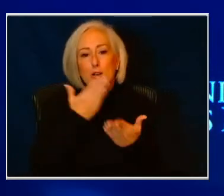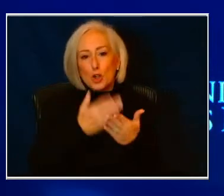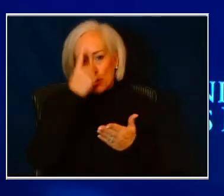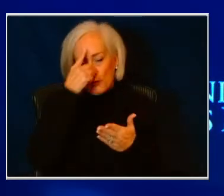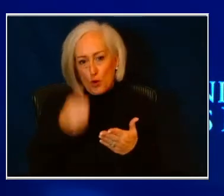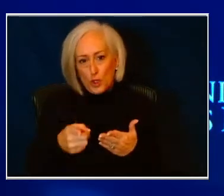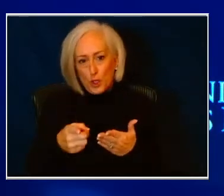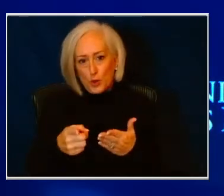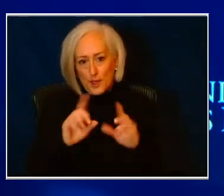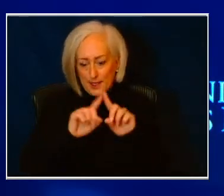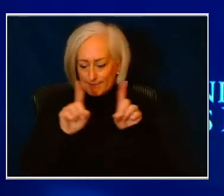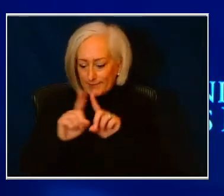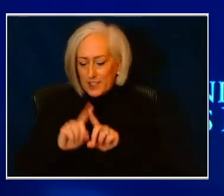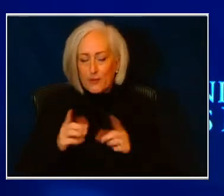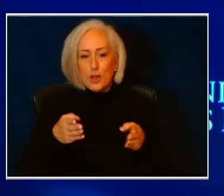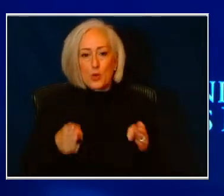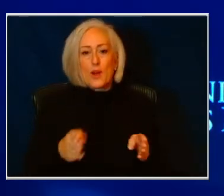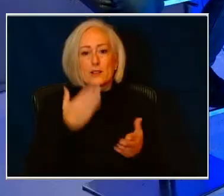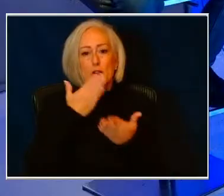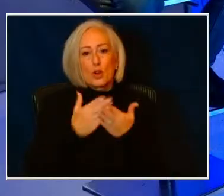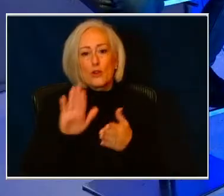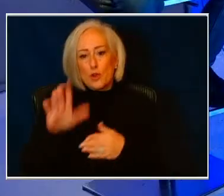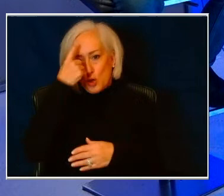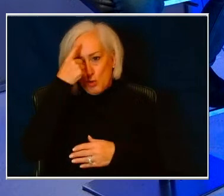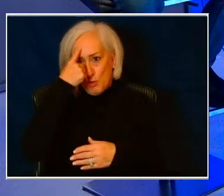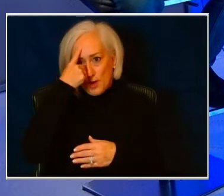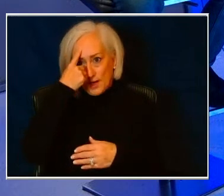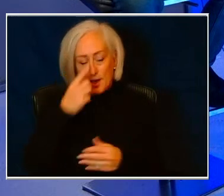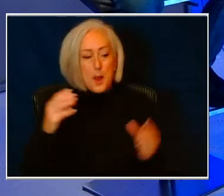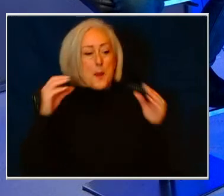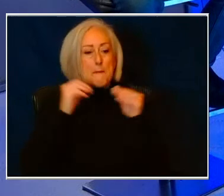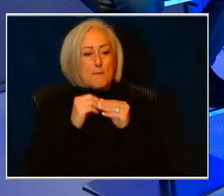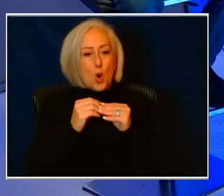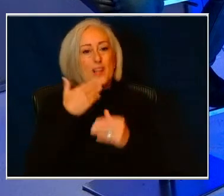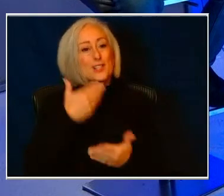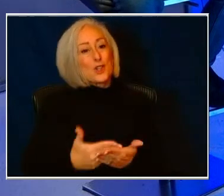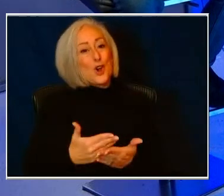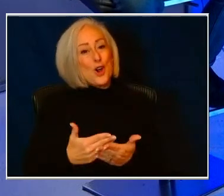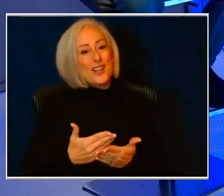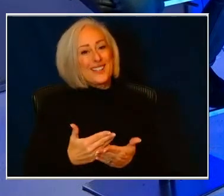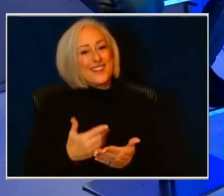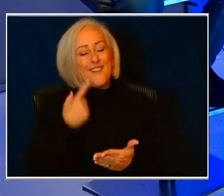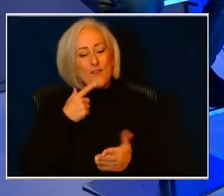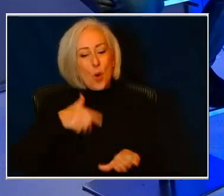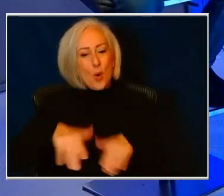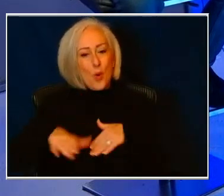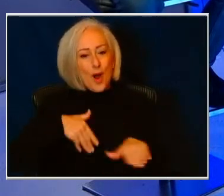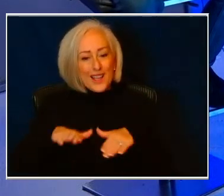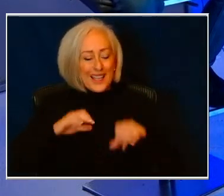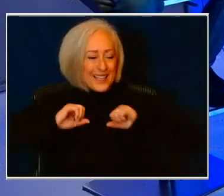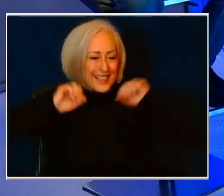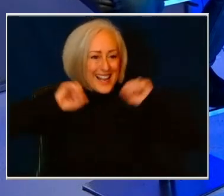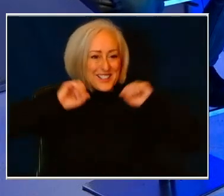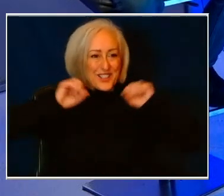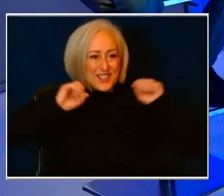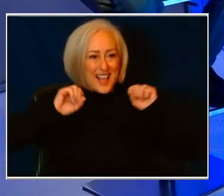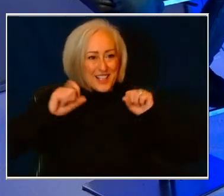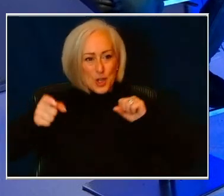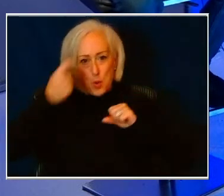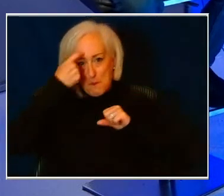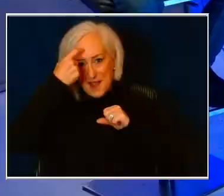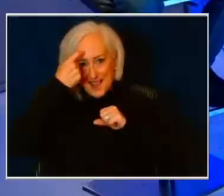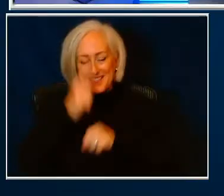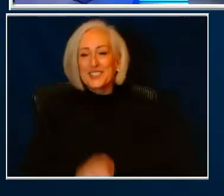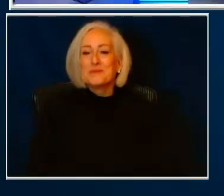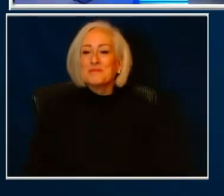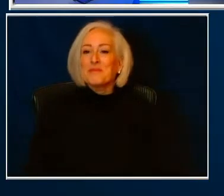lot of different ways, and we think it's good for the brain. Keep more is more. More is good when it comes to steps and exercising your mind. Alexis, I want to hear all